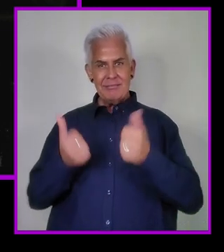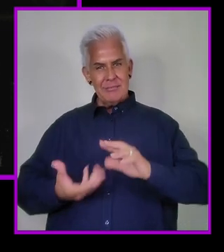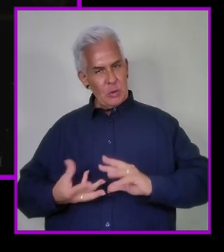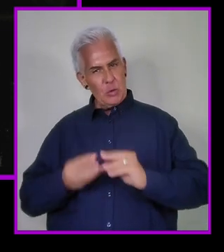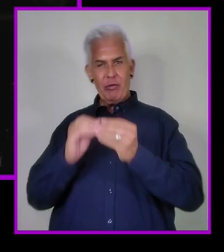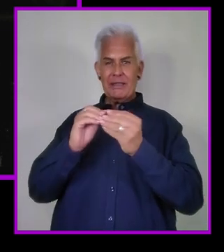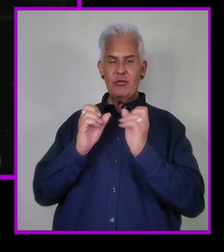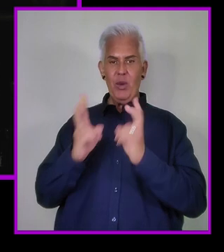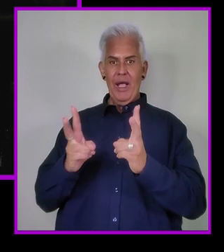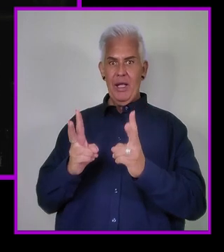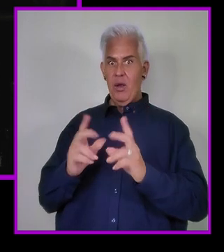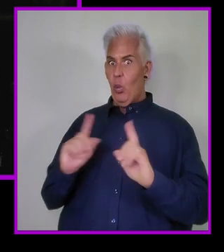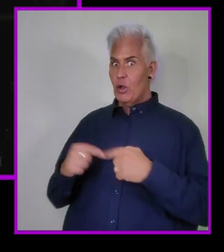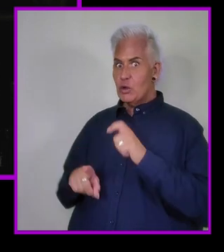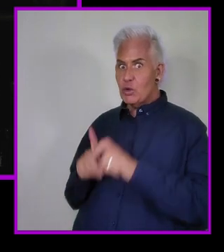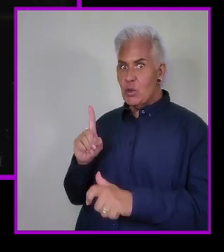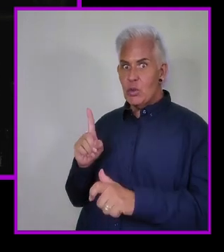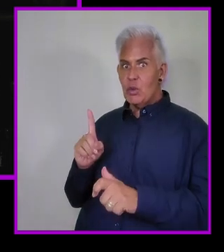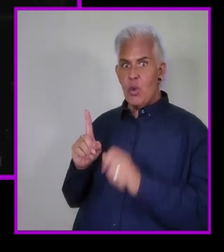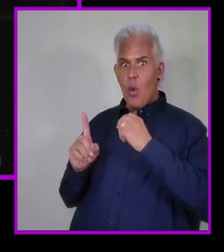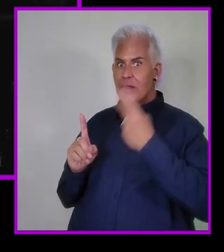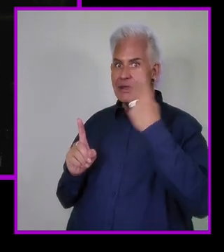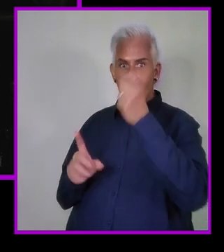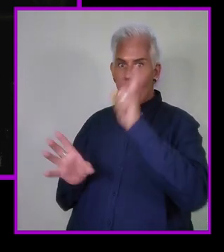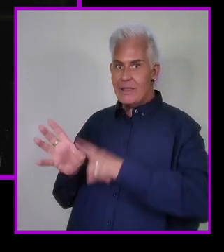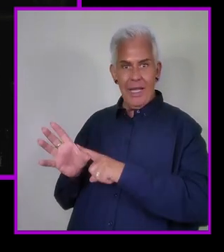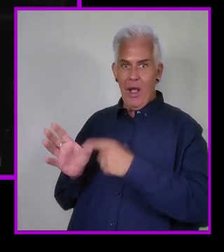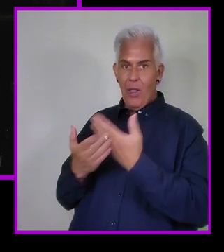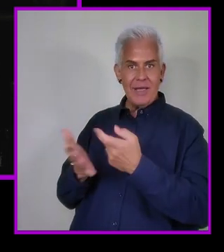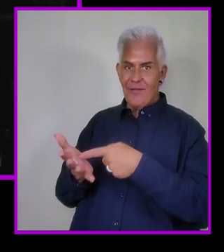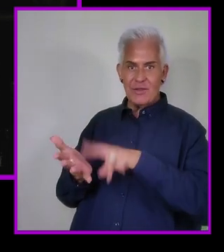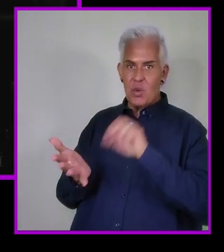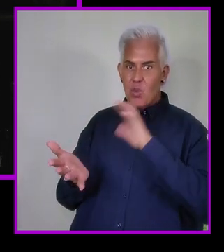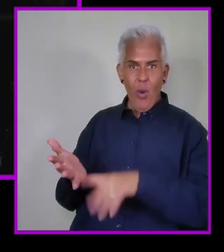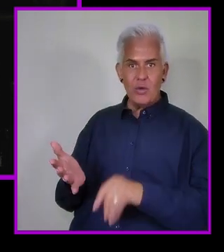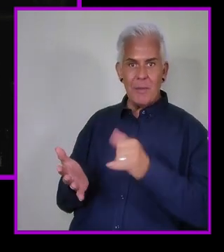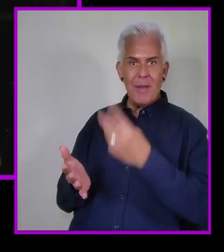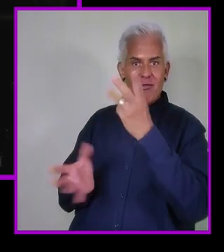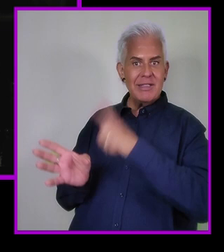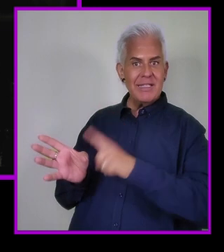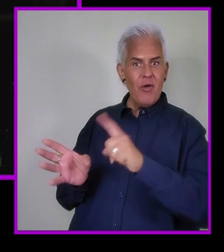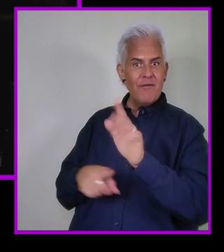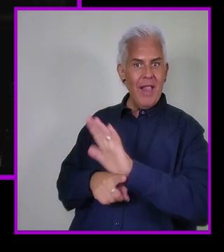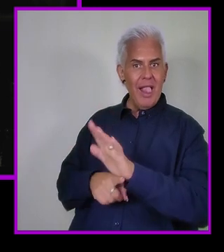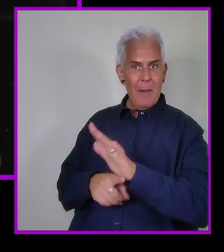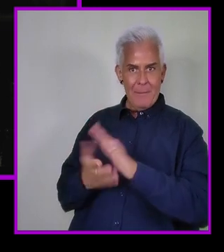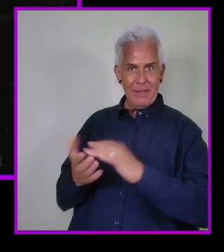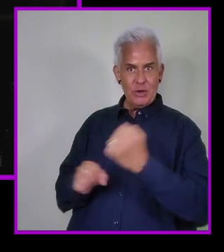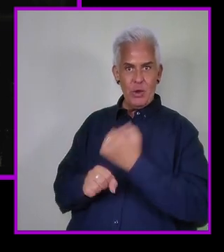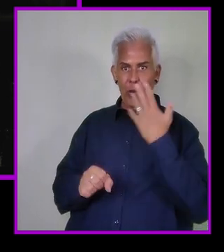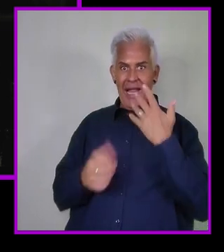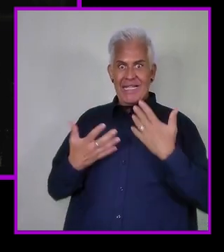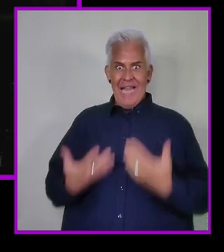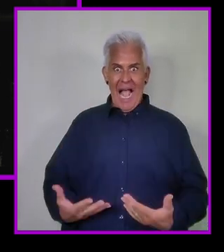effective way. Yeah, and everything you do, you won't see it for like a year on TV, probably 3 years in film. So you've got to do it now. Yeah,